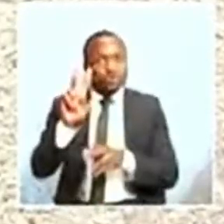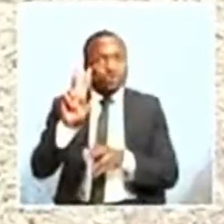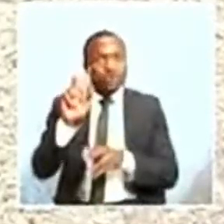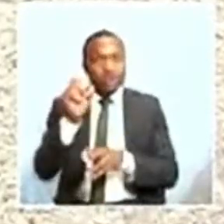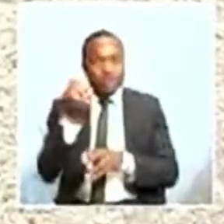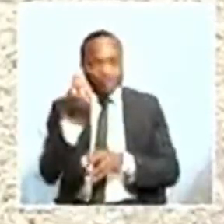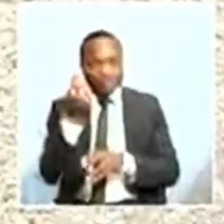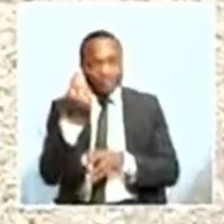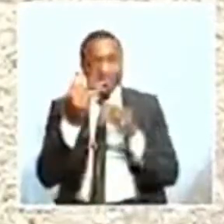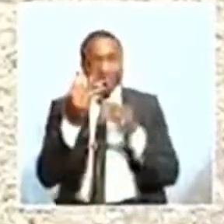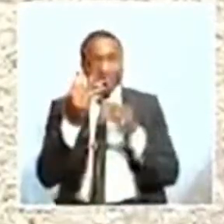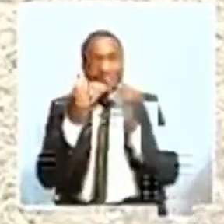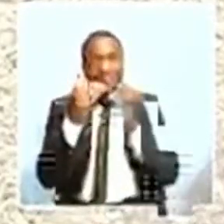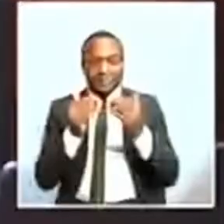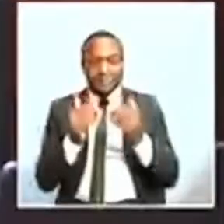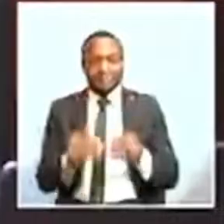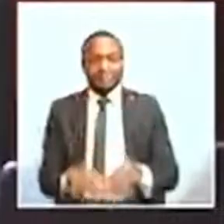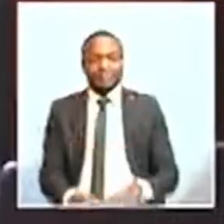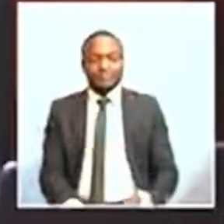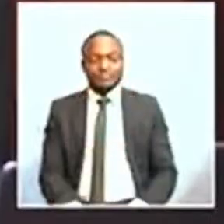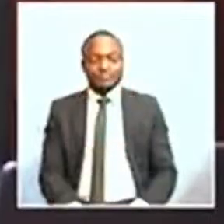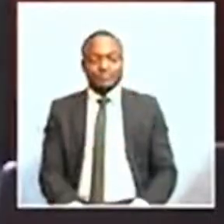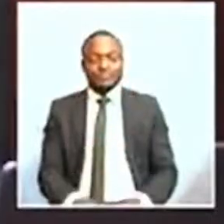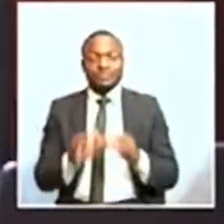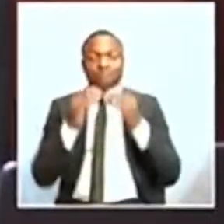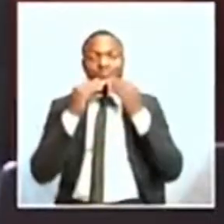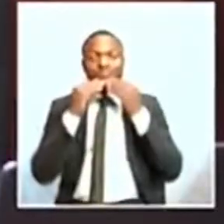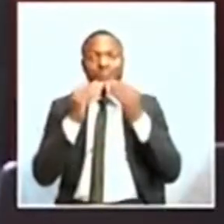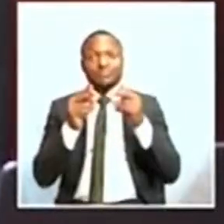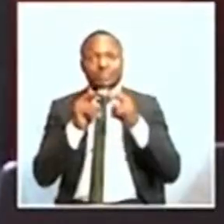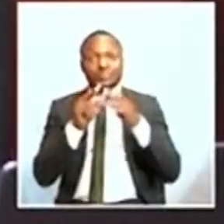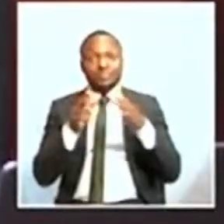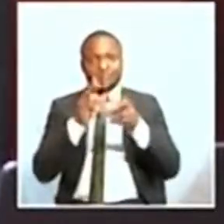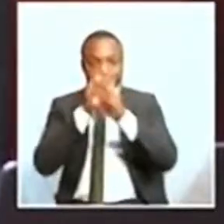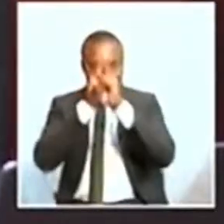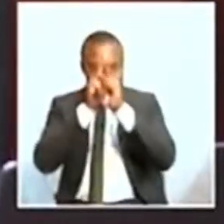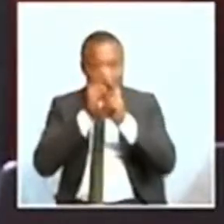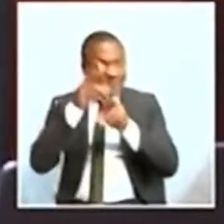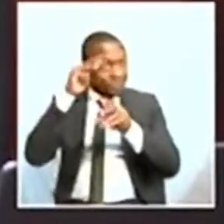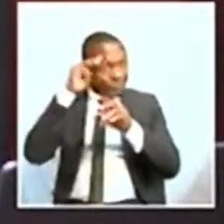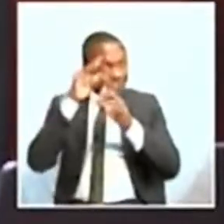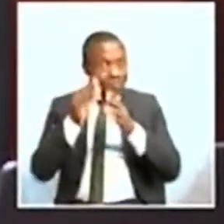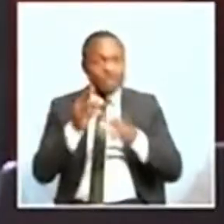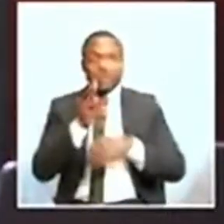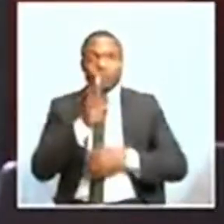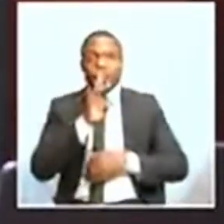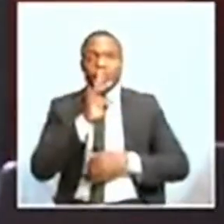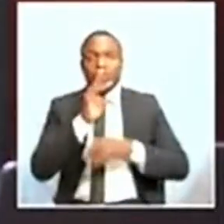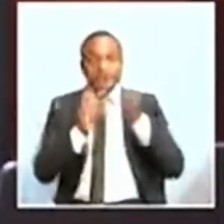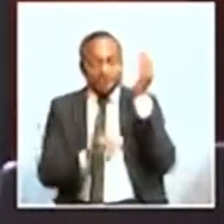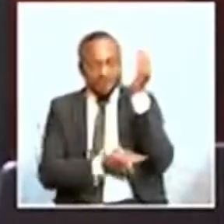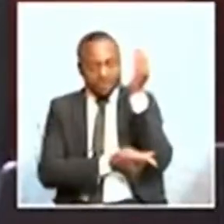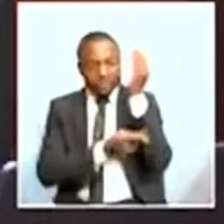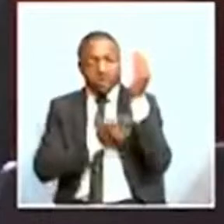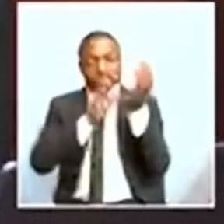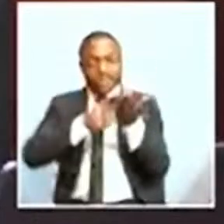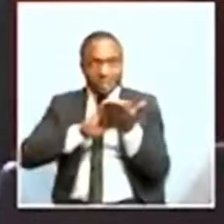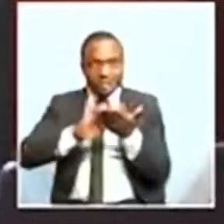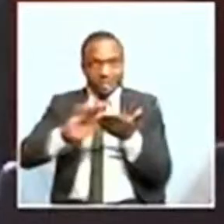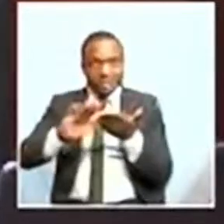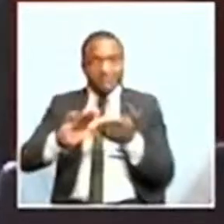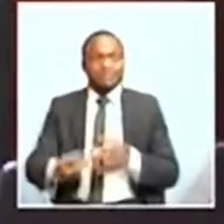211. I thank you. Thank you very much. The Honorable Minister of Water Development and Sanitation.